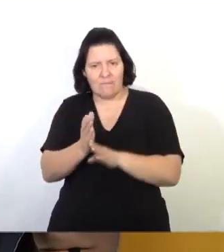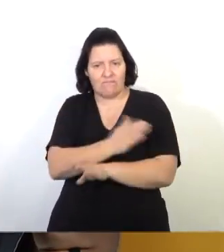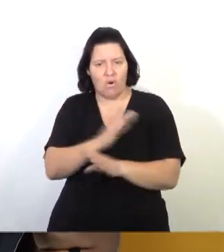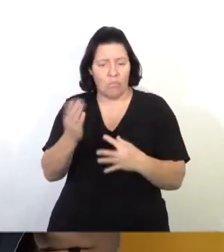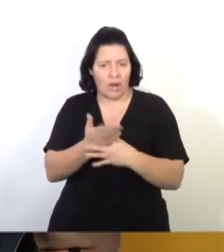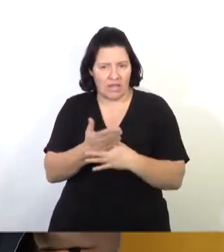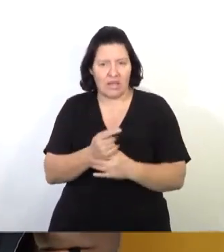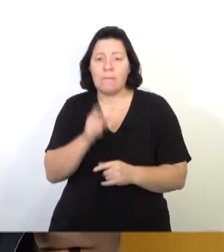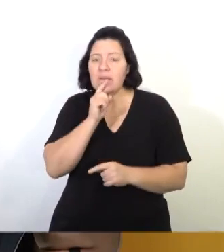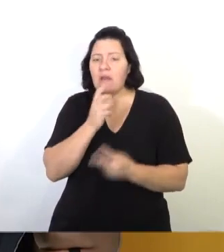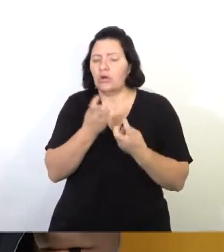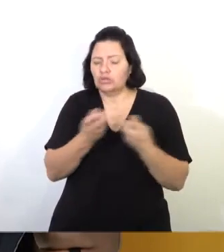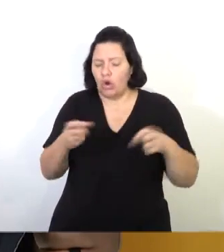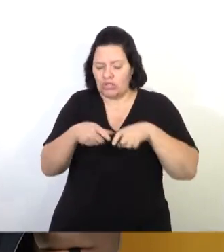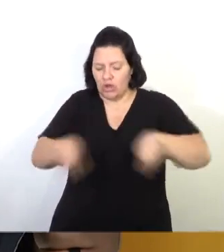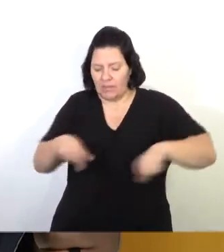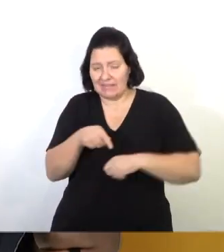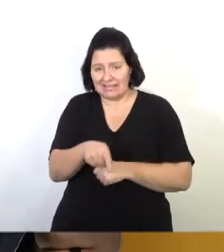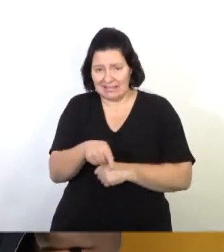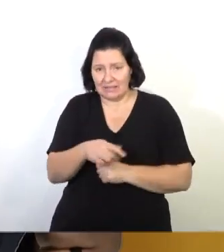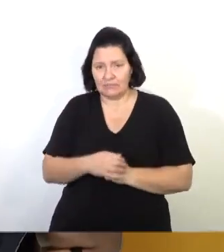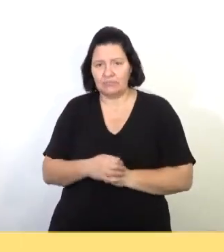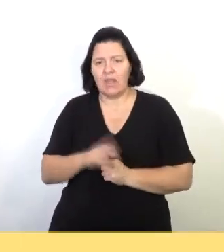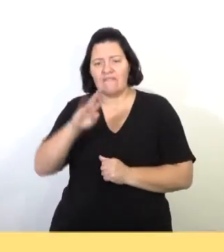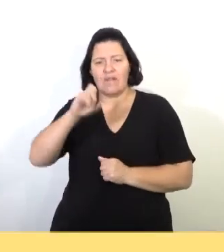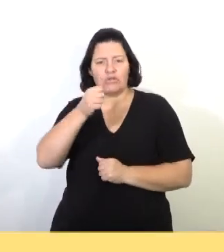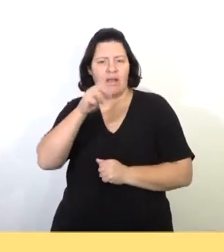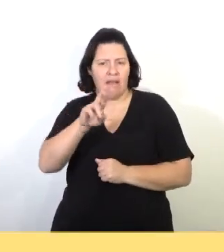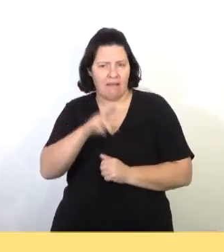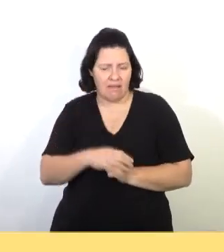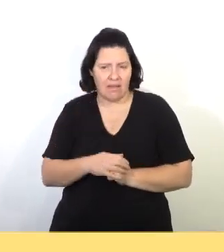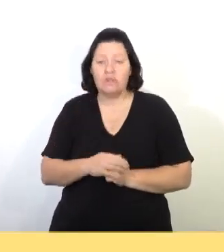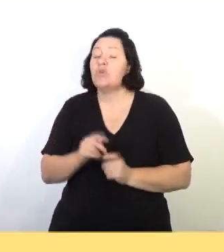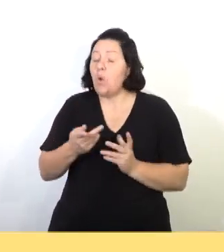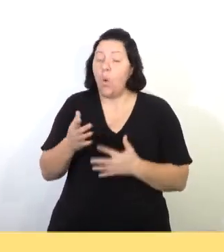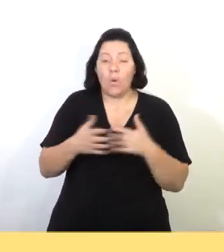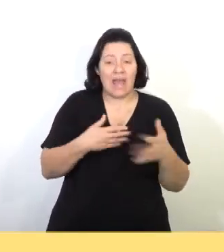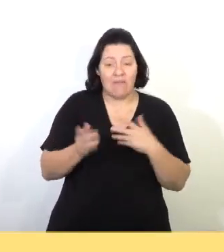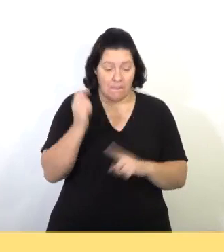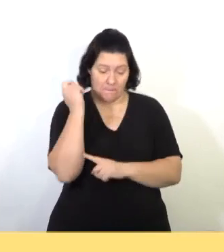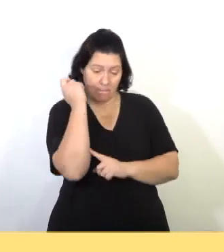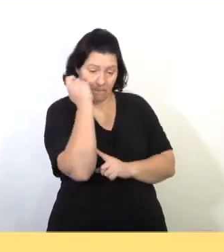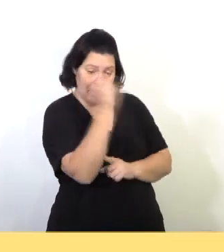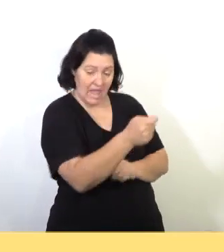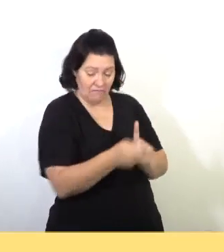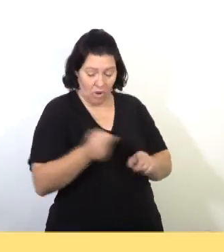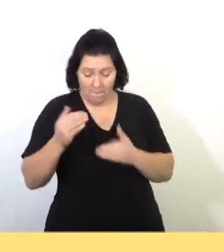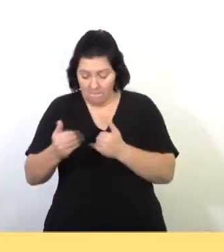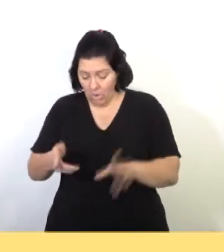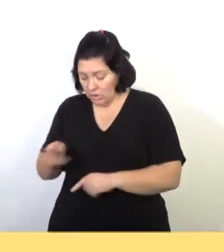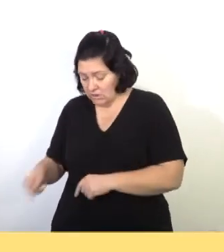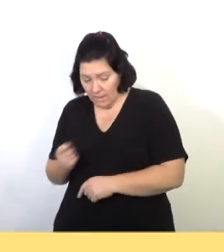the ad break, that is the source documents. Now, we agreed that whenever we make payments from the